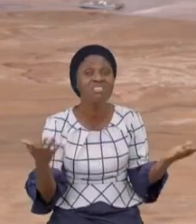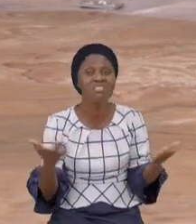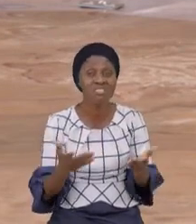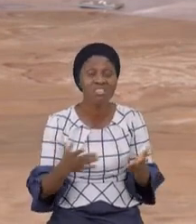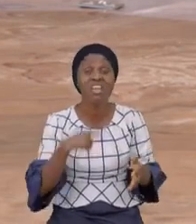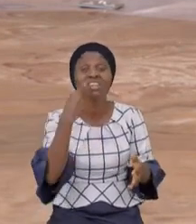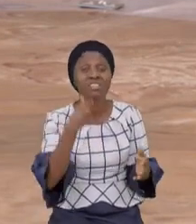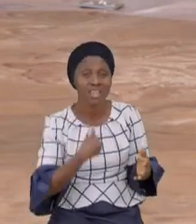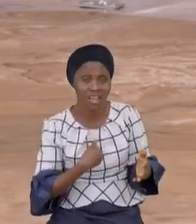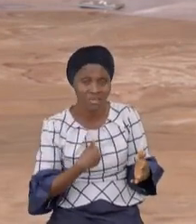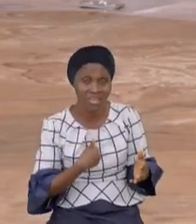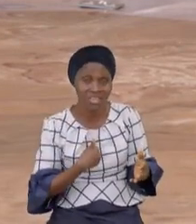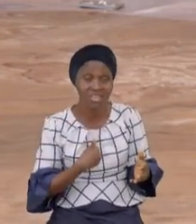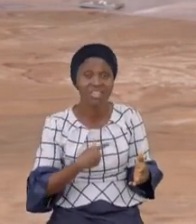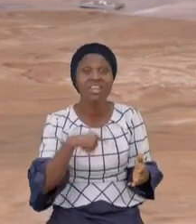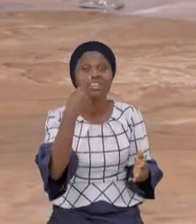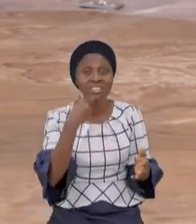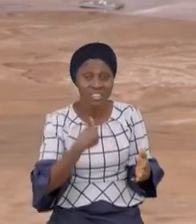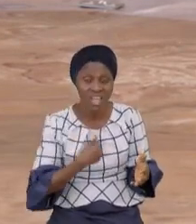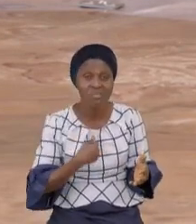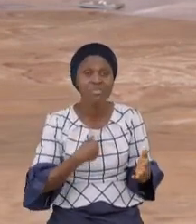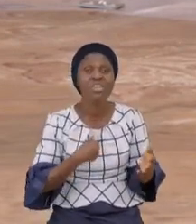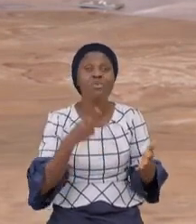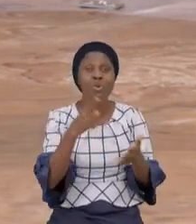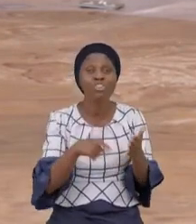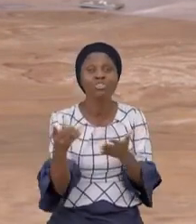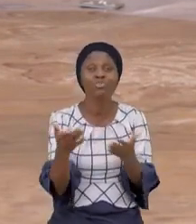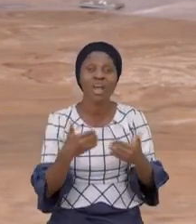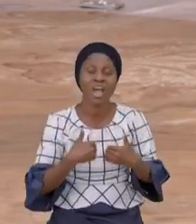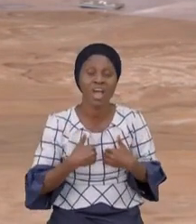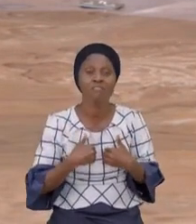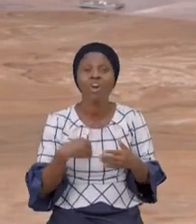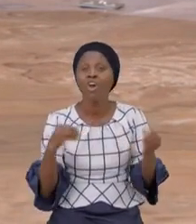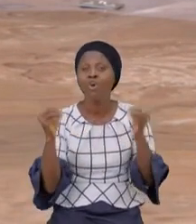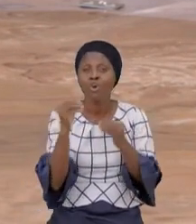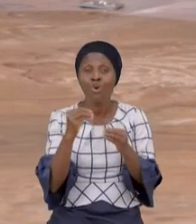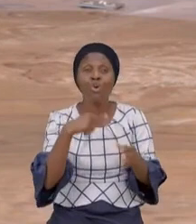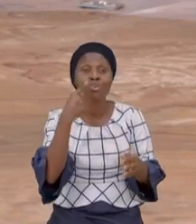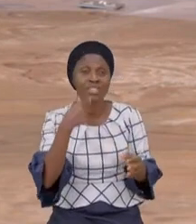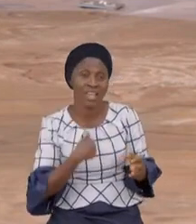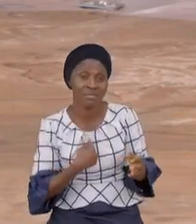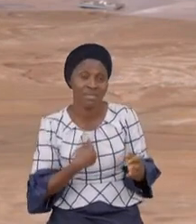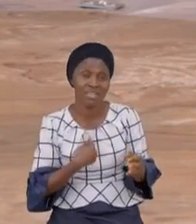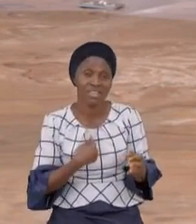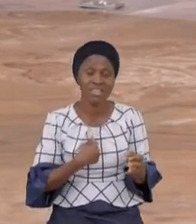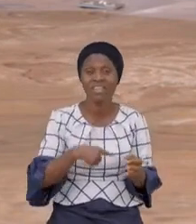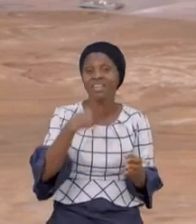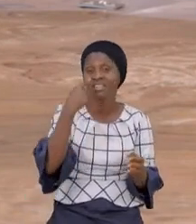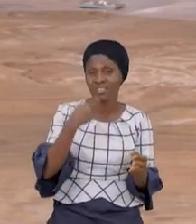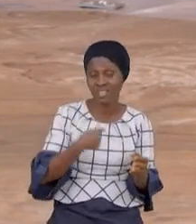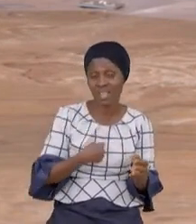me, tell me, tell me what you have. Oh, tell me,